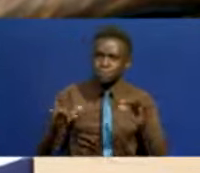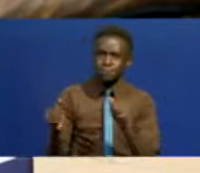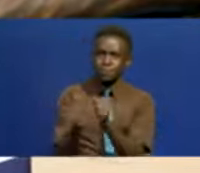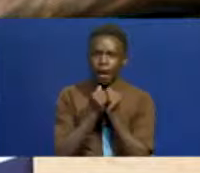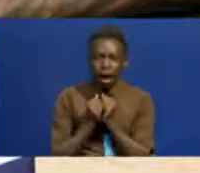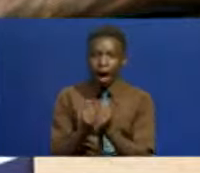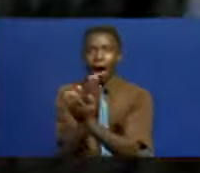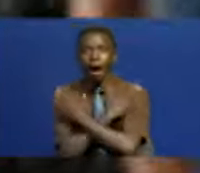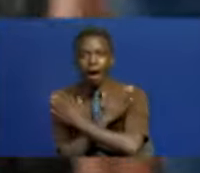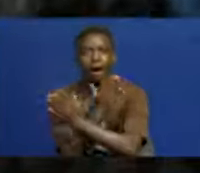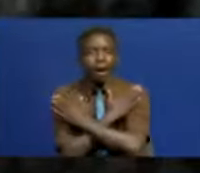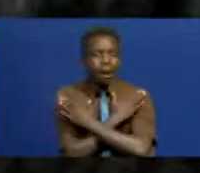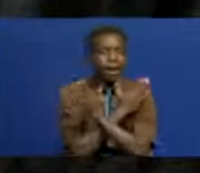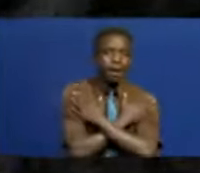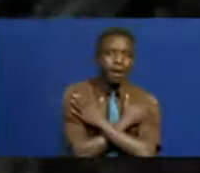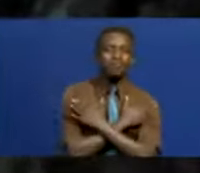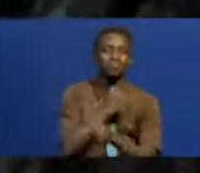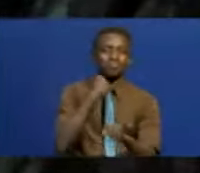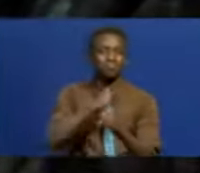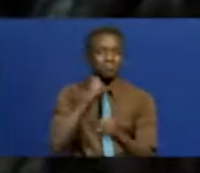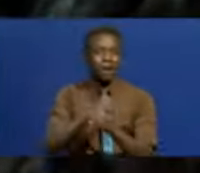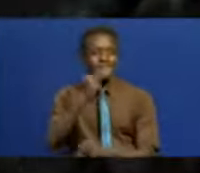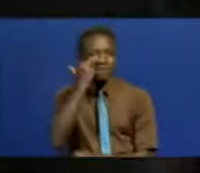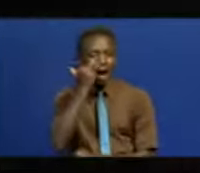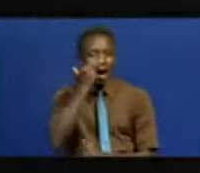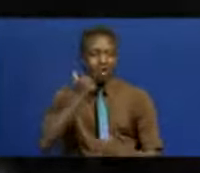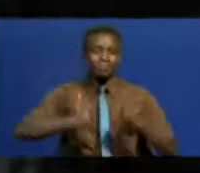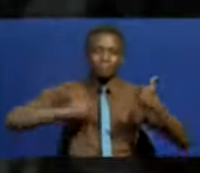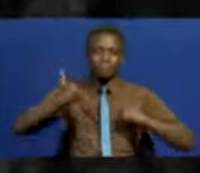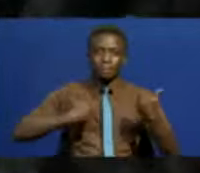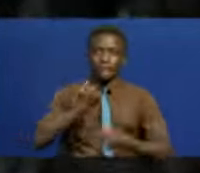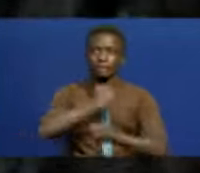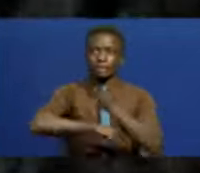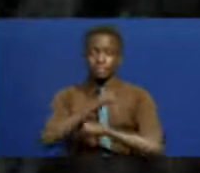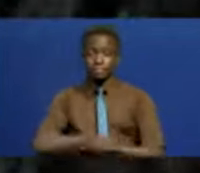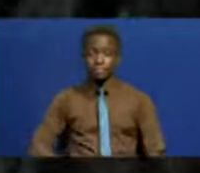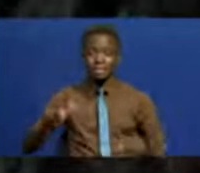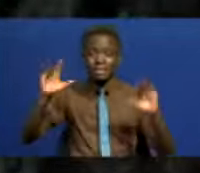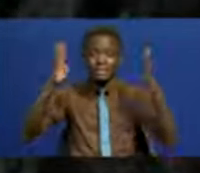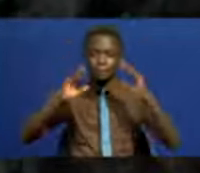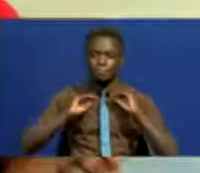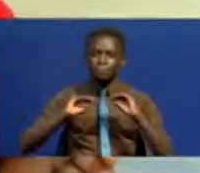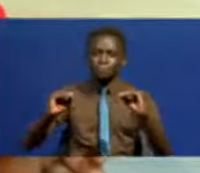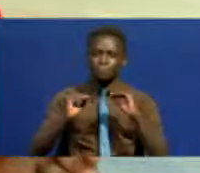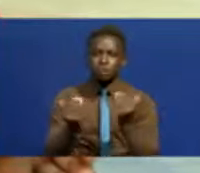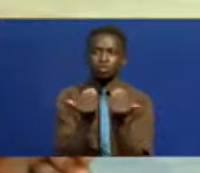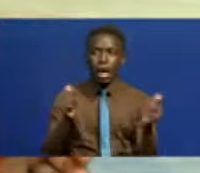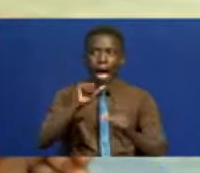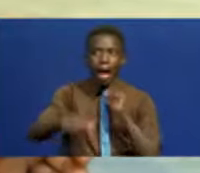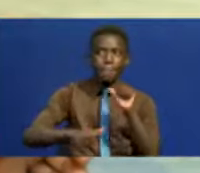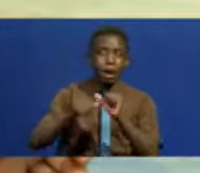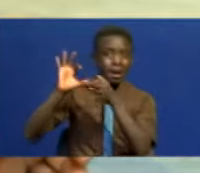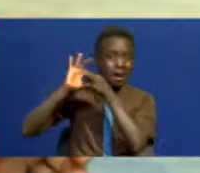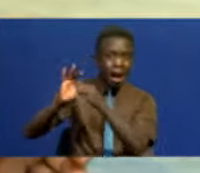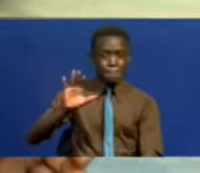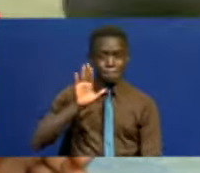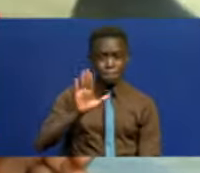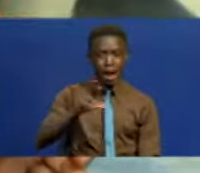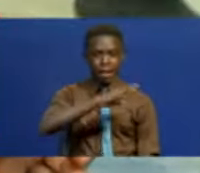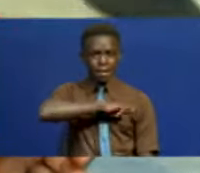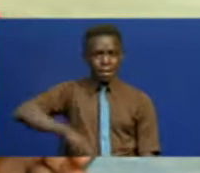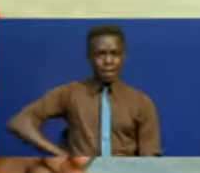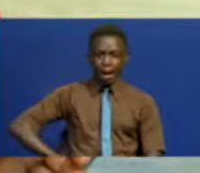fun activities. The celebration aiming at enlightening the children on their culture and religion, incorporating